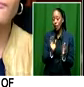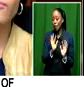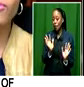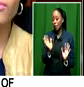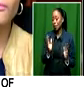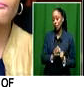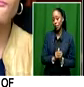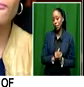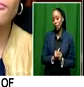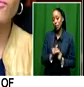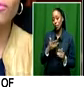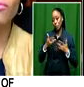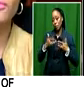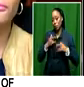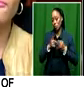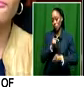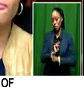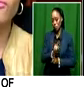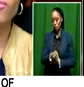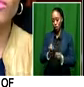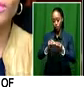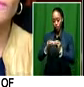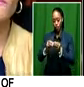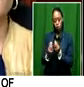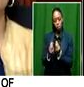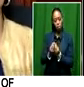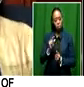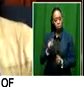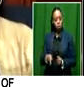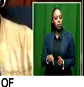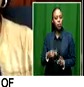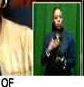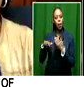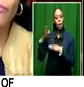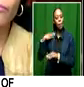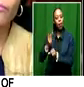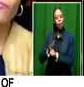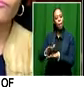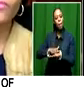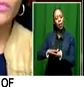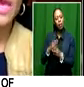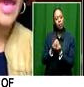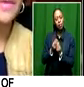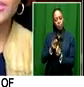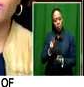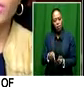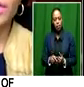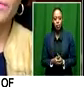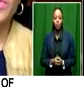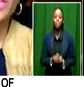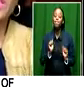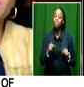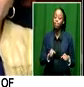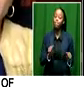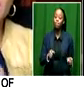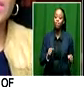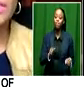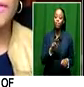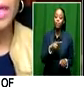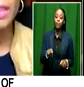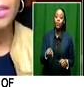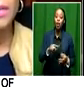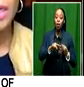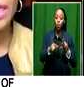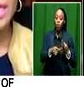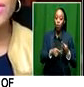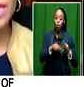surely we need to start rectifying things, and we need to go right back to the basics. Absolutely. There's three reasons